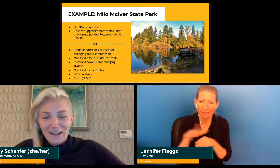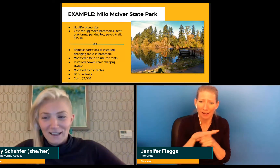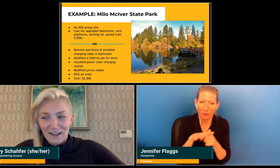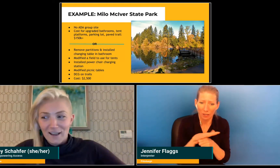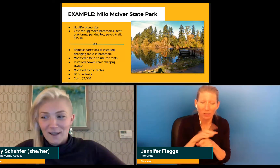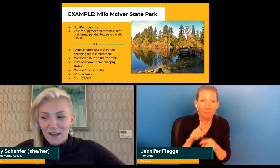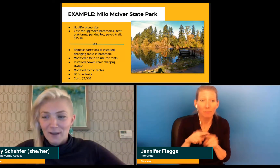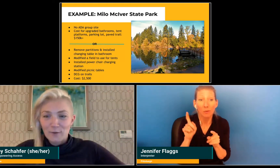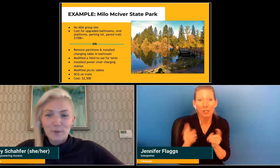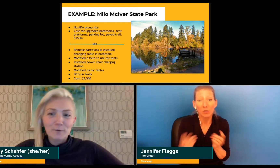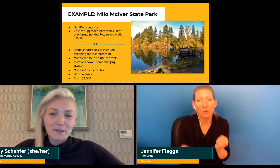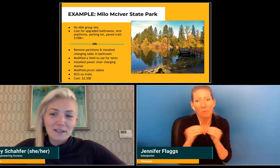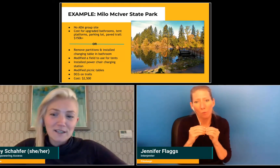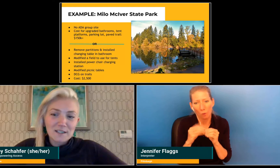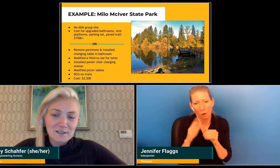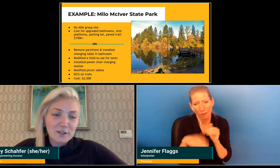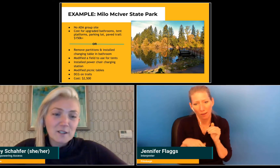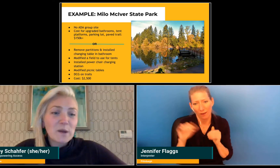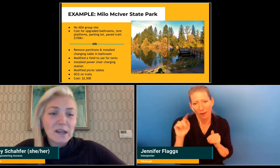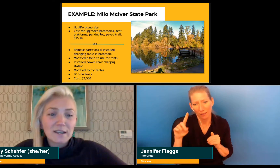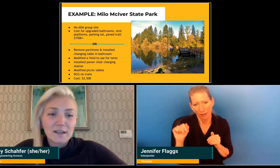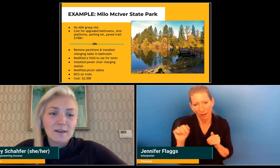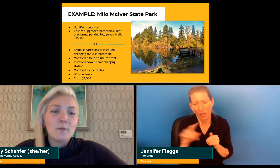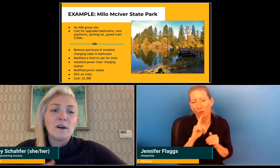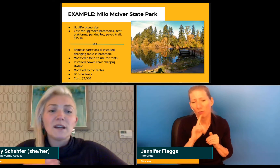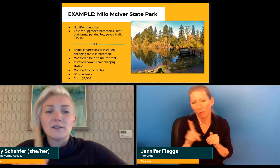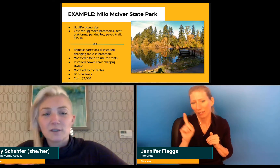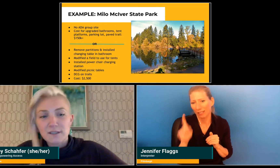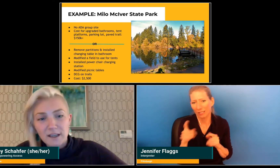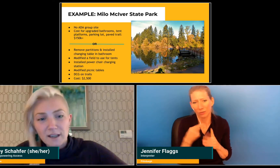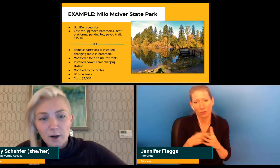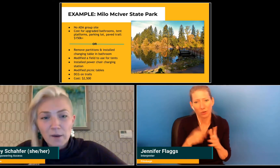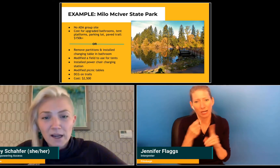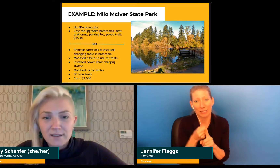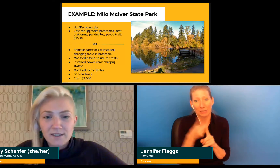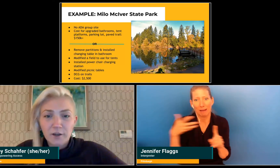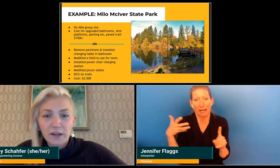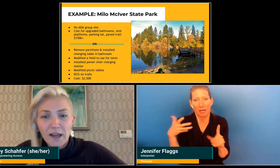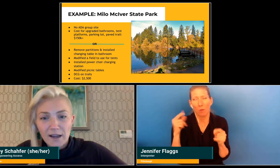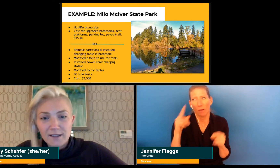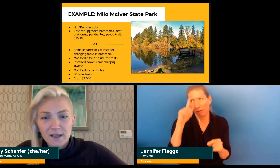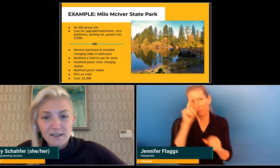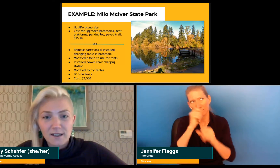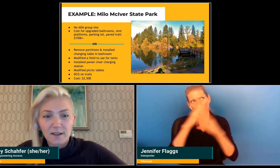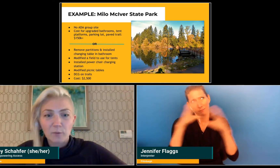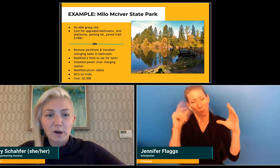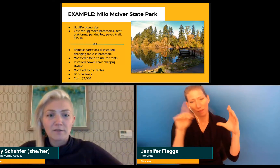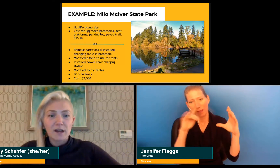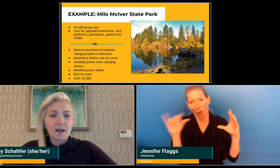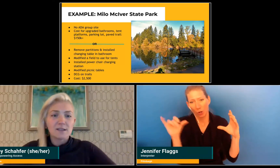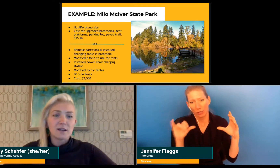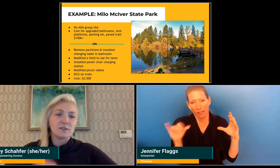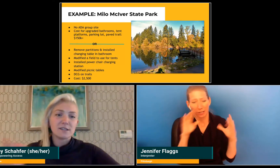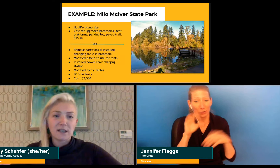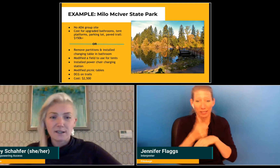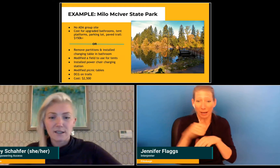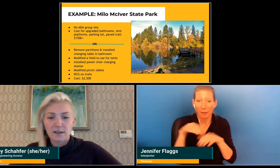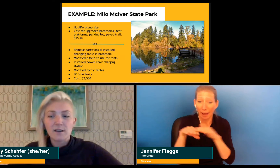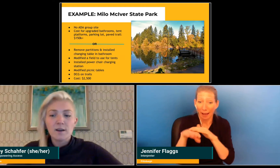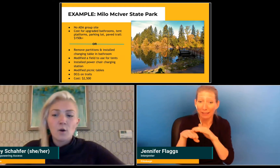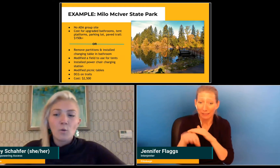beyond ADA, and we really need to start expanding what that looks like in our minds to create access. I think part of that is